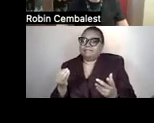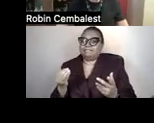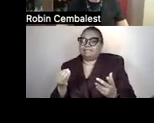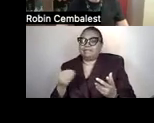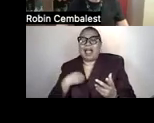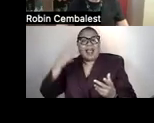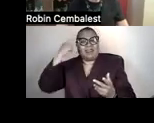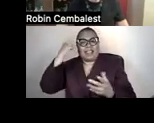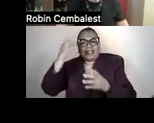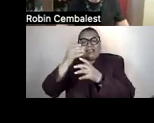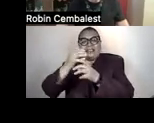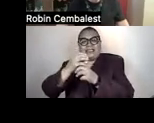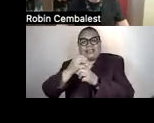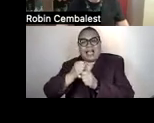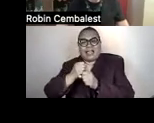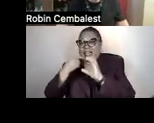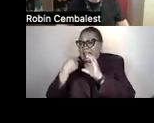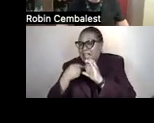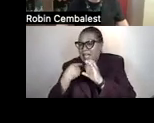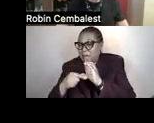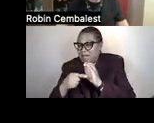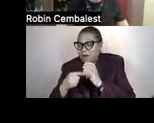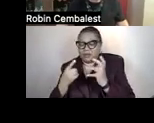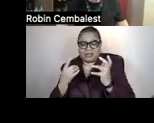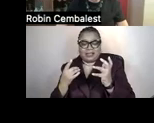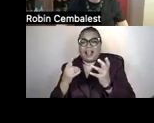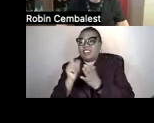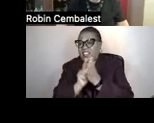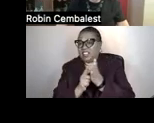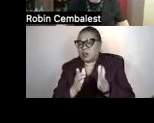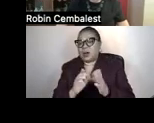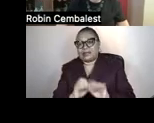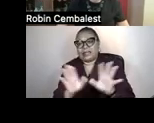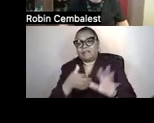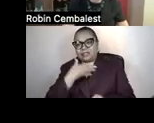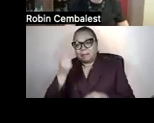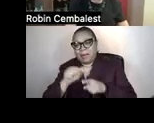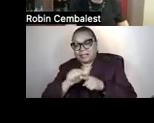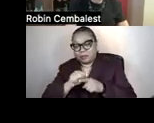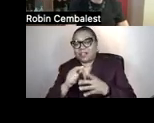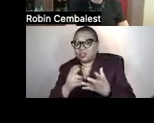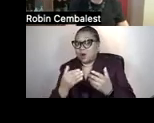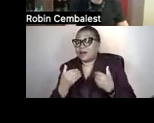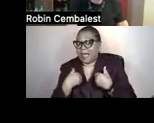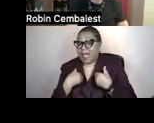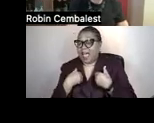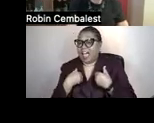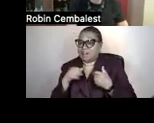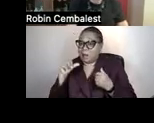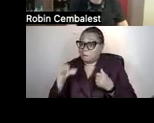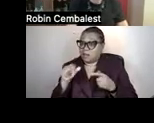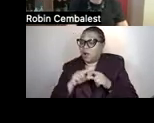I think getting emails the legal way is obviously the best practice. So you want to have a button on